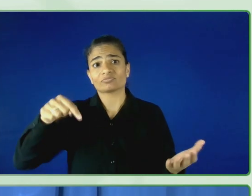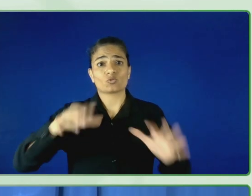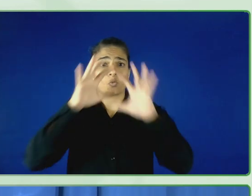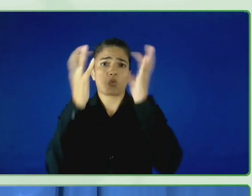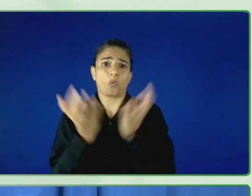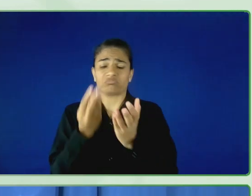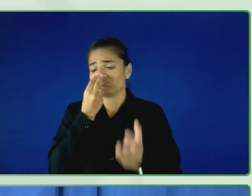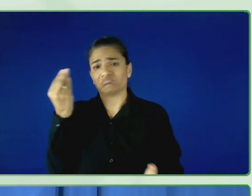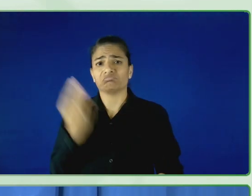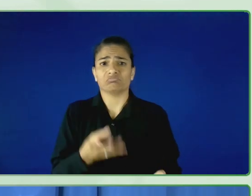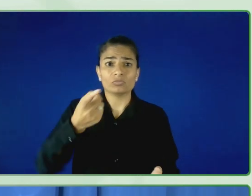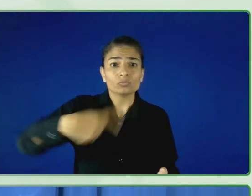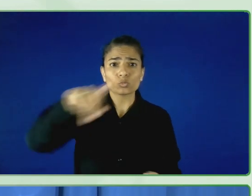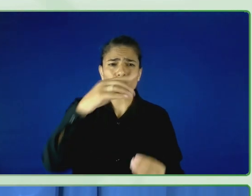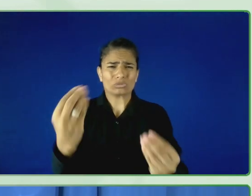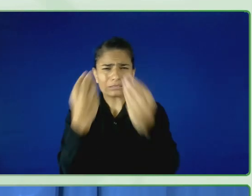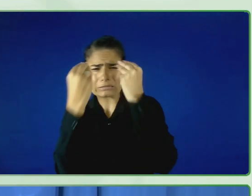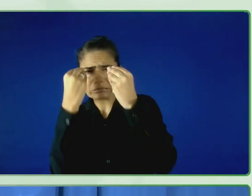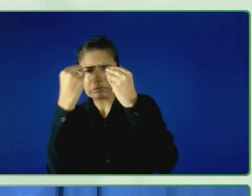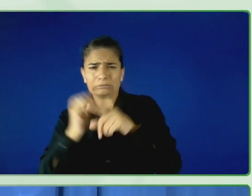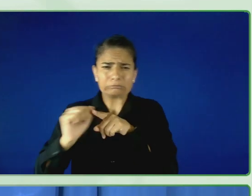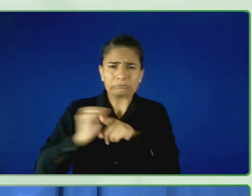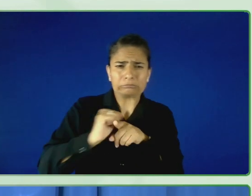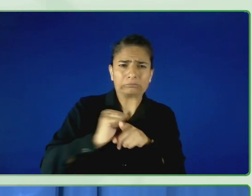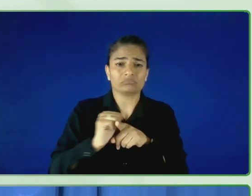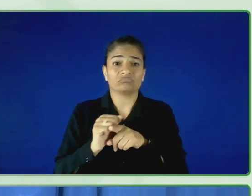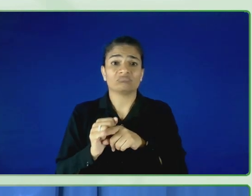that have no idea how to evaluate a person with a disability.